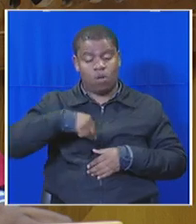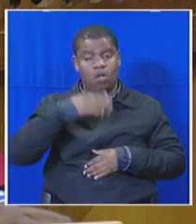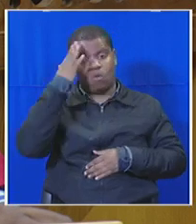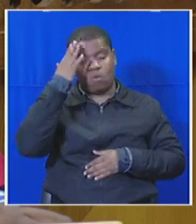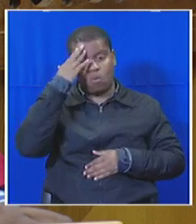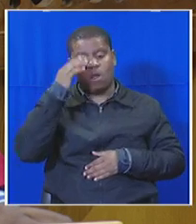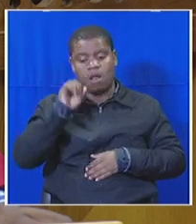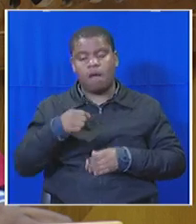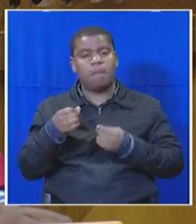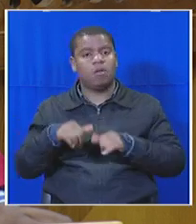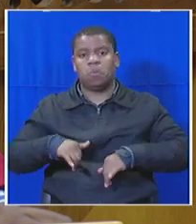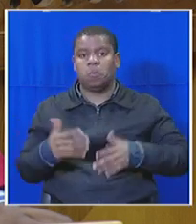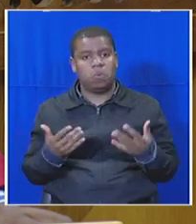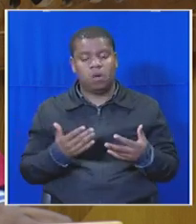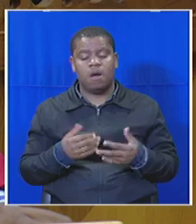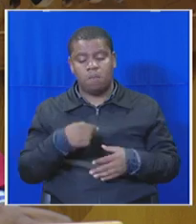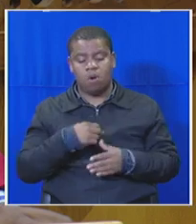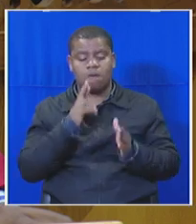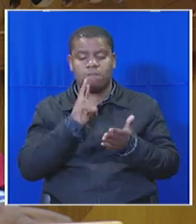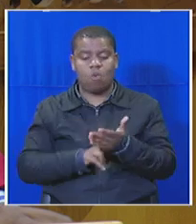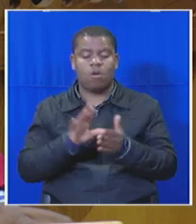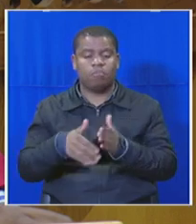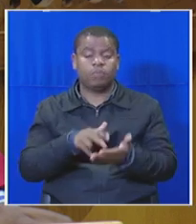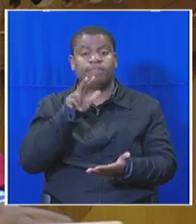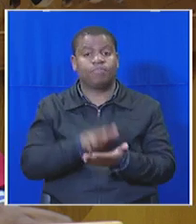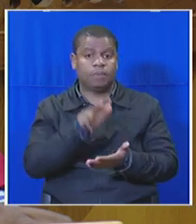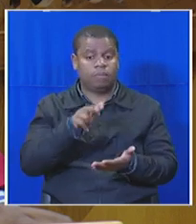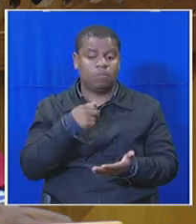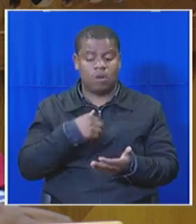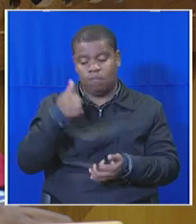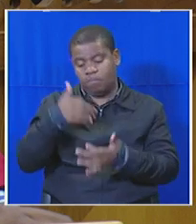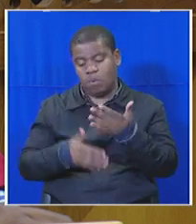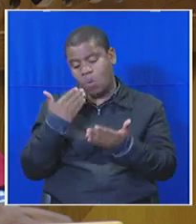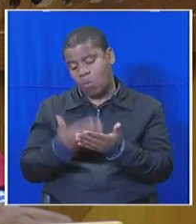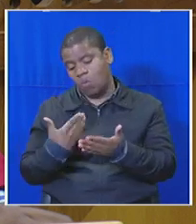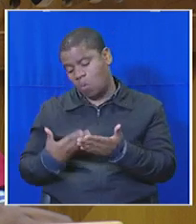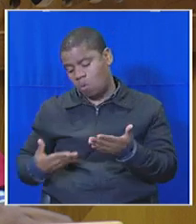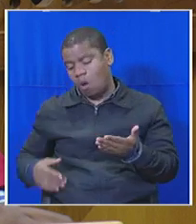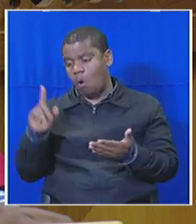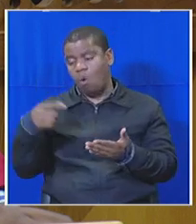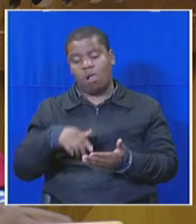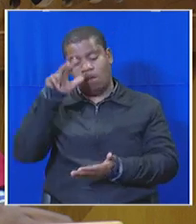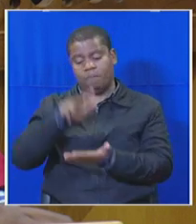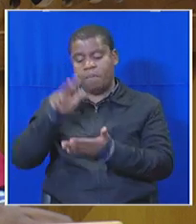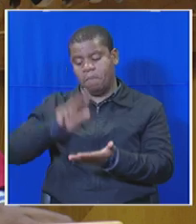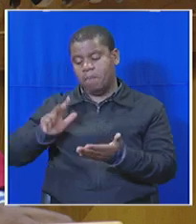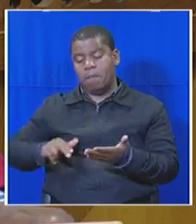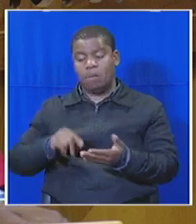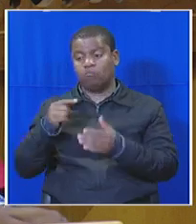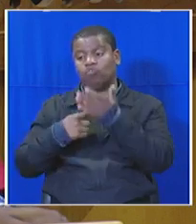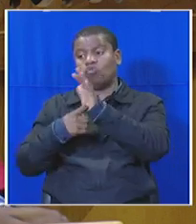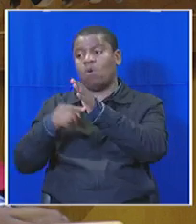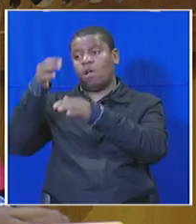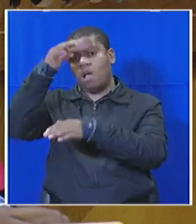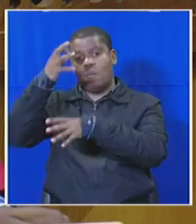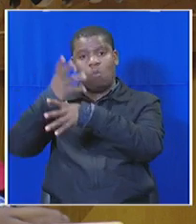clear, however, is that by adopting this report with the mere recommendations that are nothing but a rubber stamp to a dysfunctional